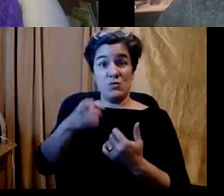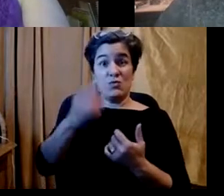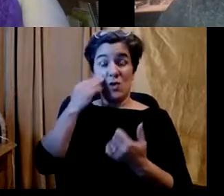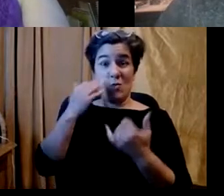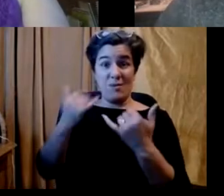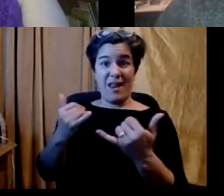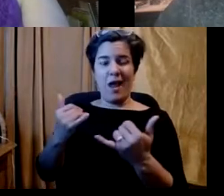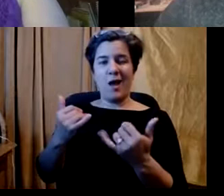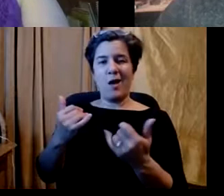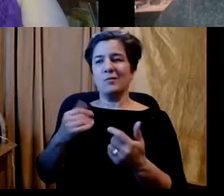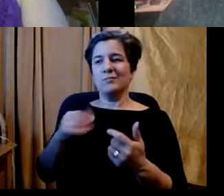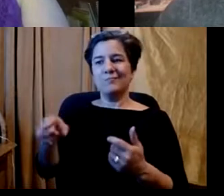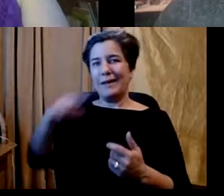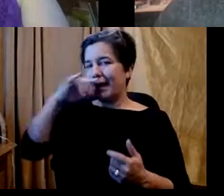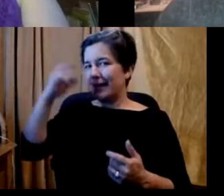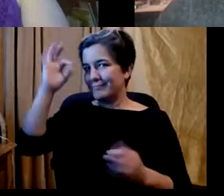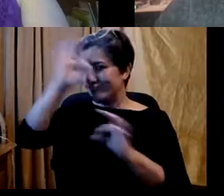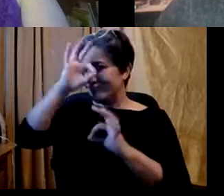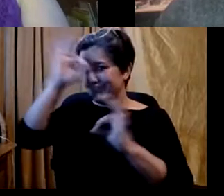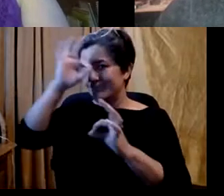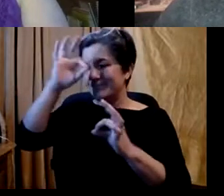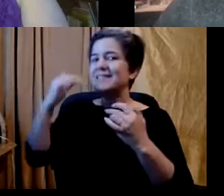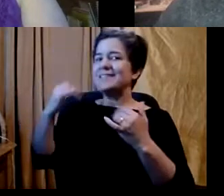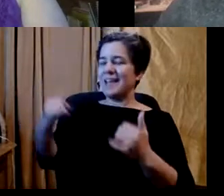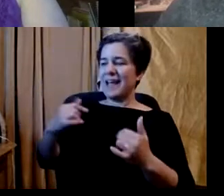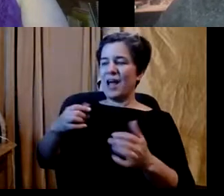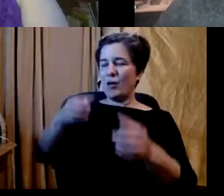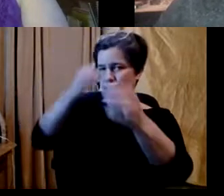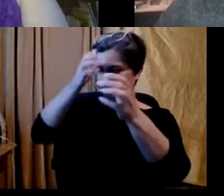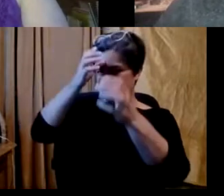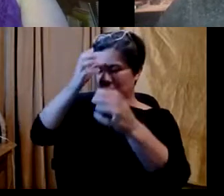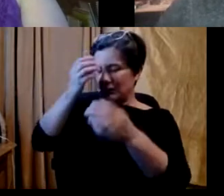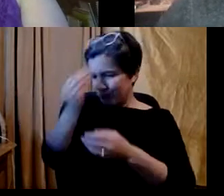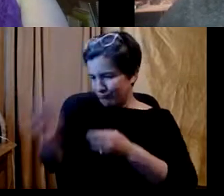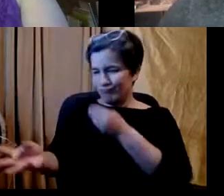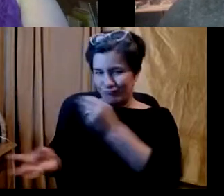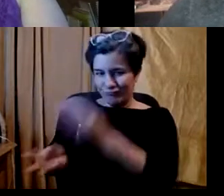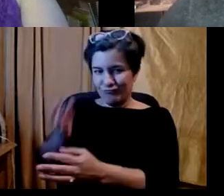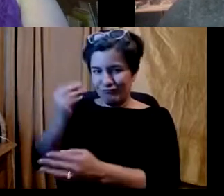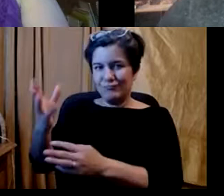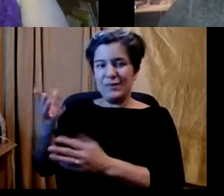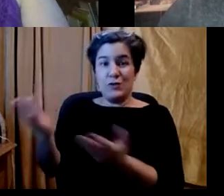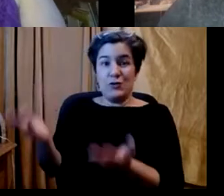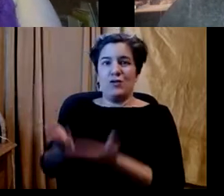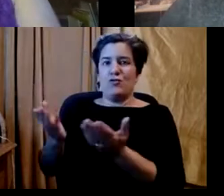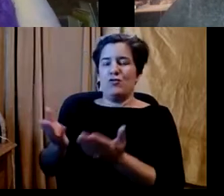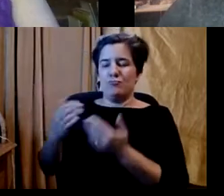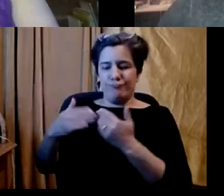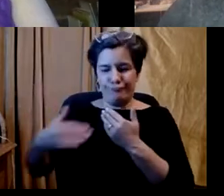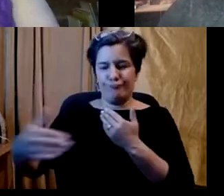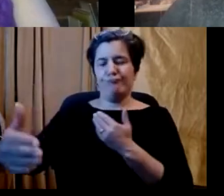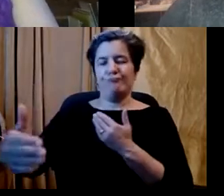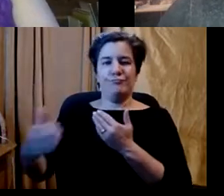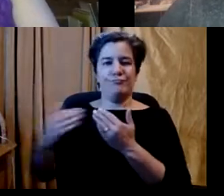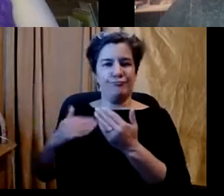you're here with your expertise now to help them now, that they can come to you, they can call you, and